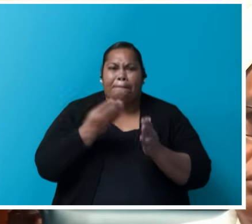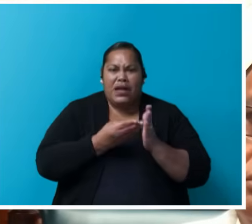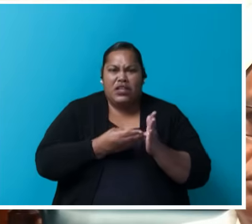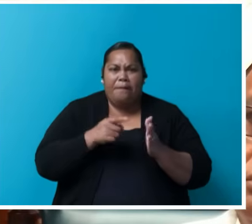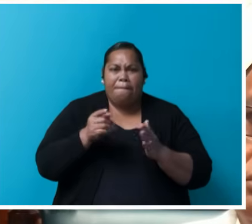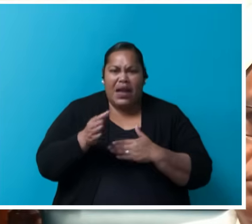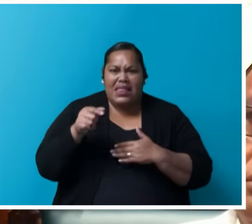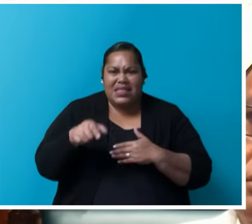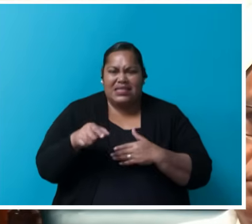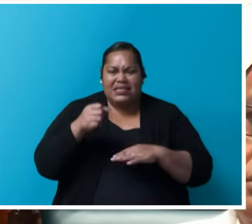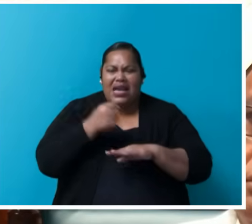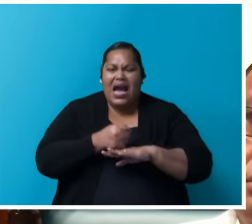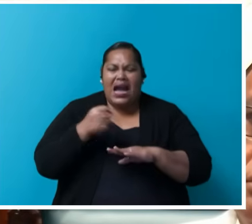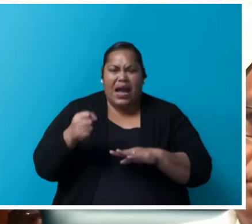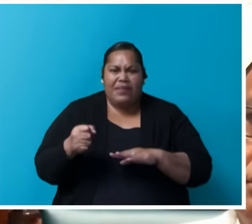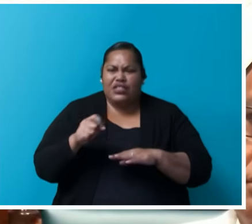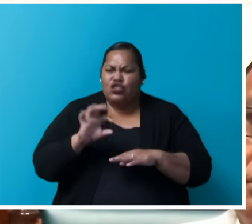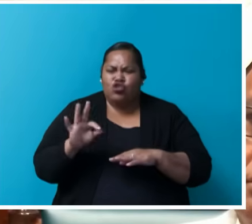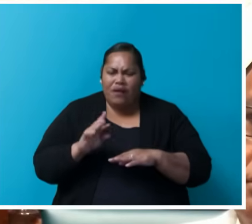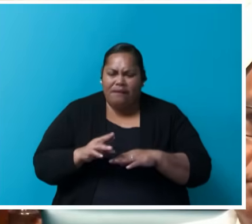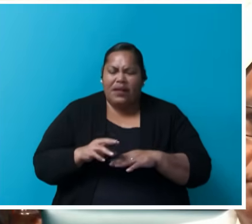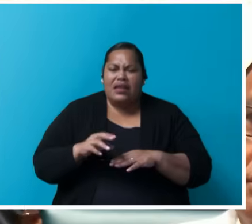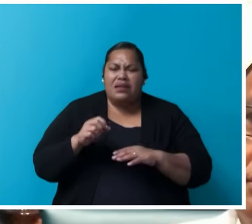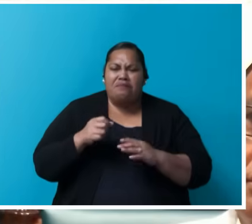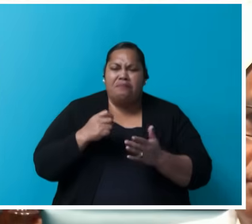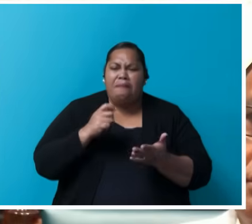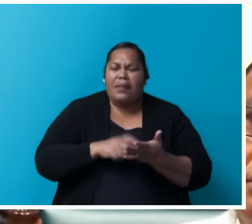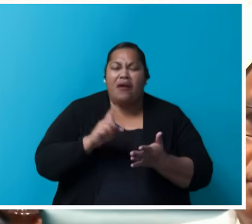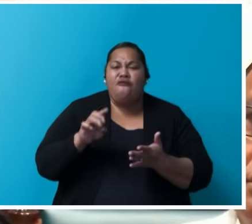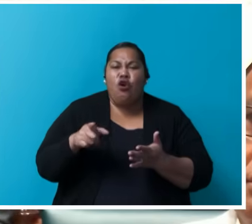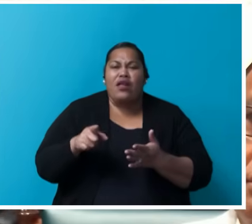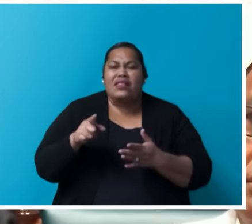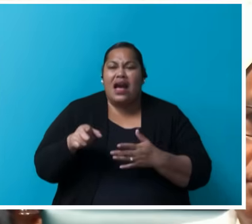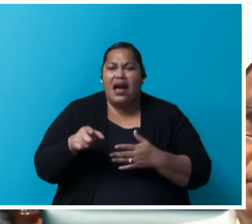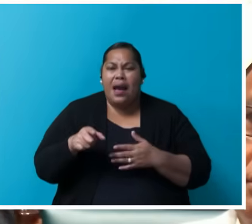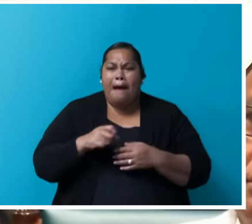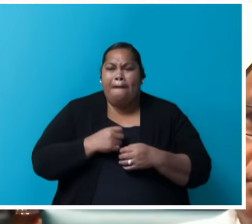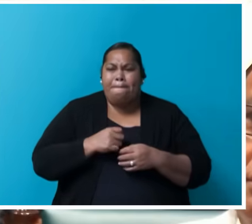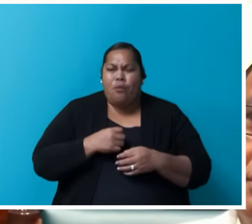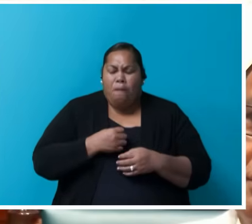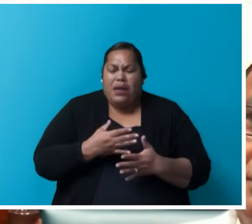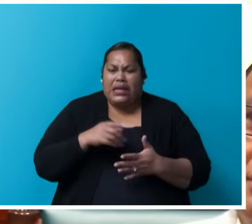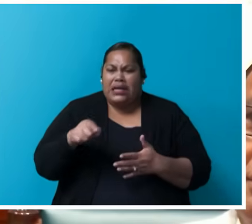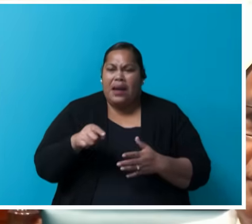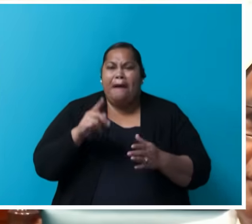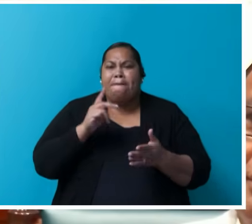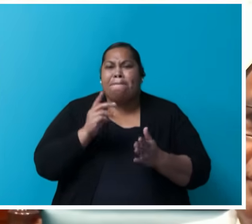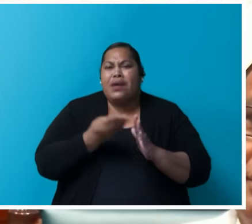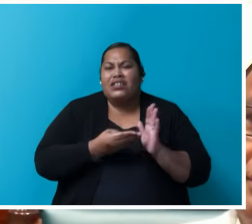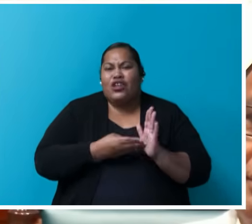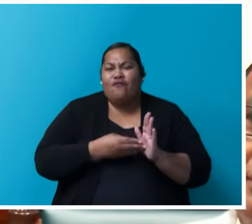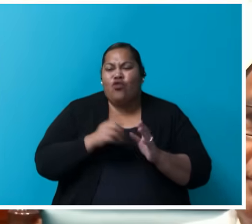It is not a panic budget for the people. It is not a panic budget for